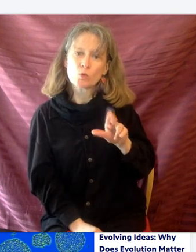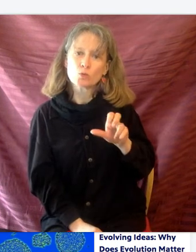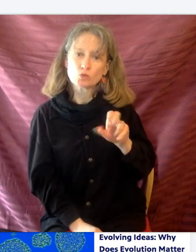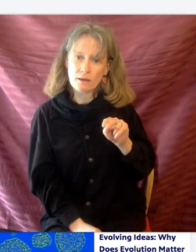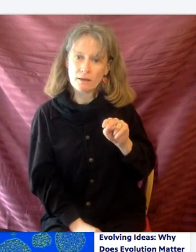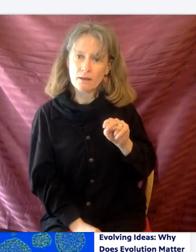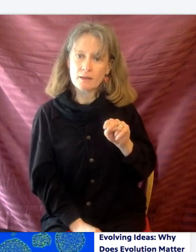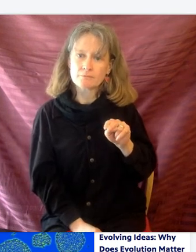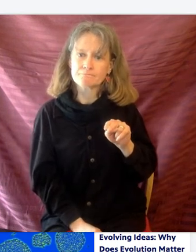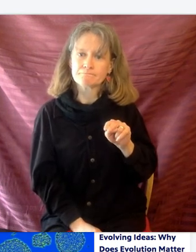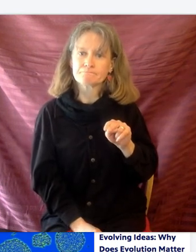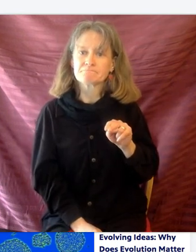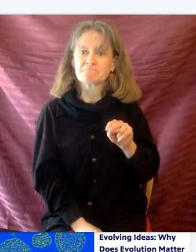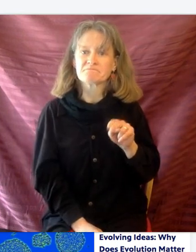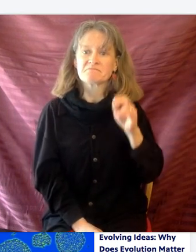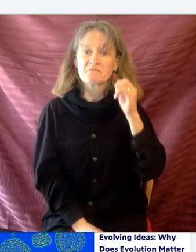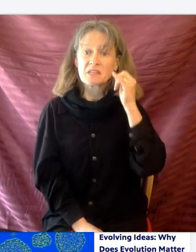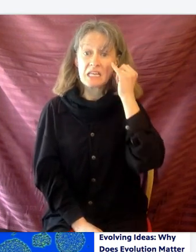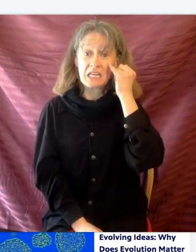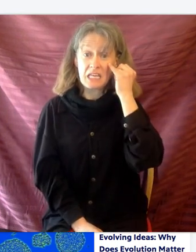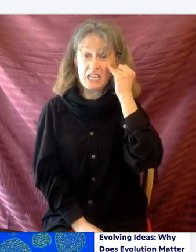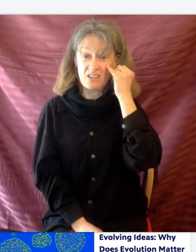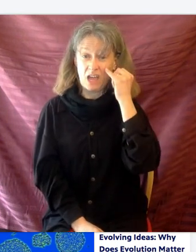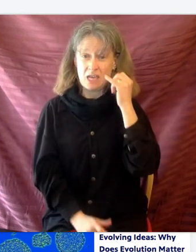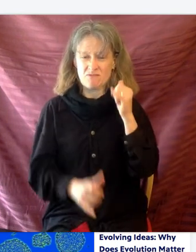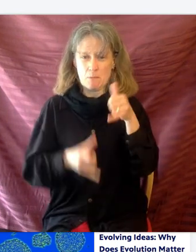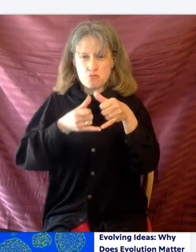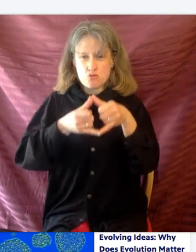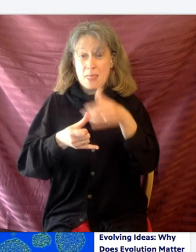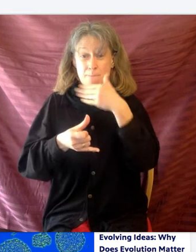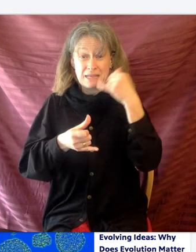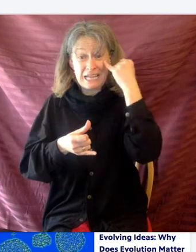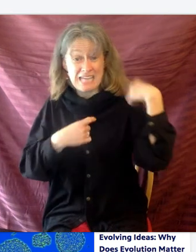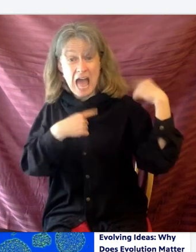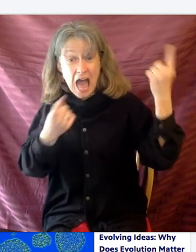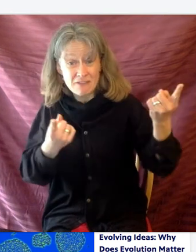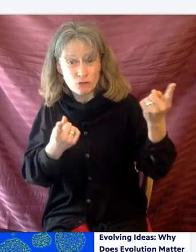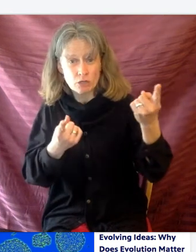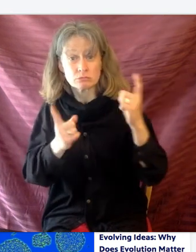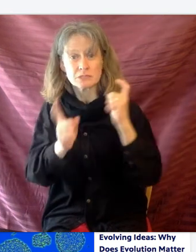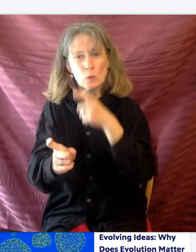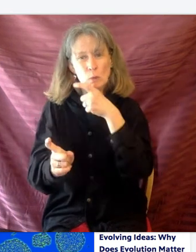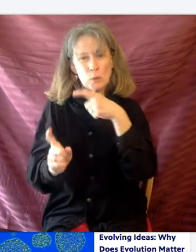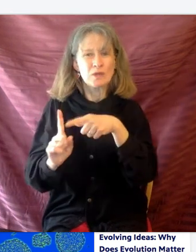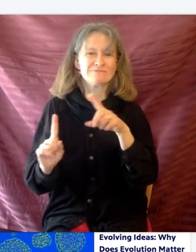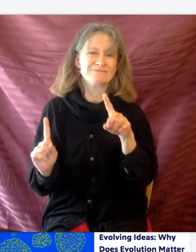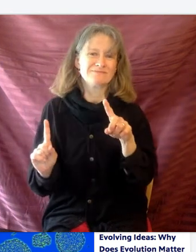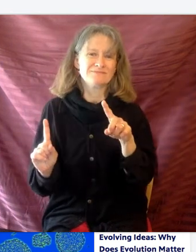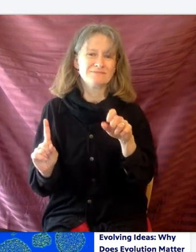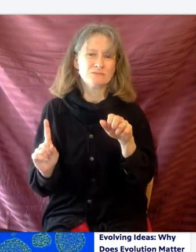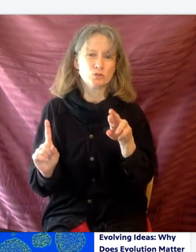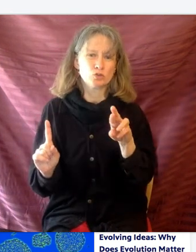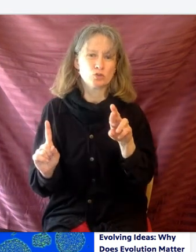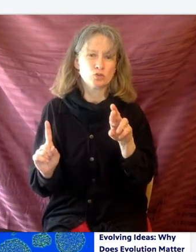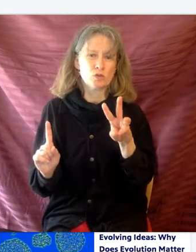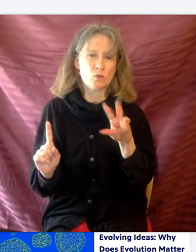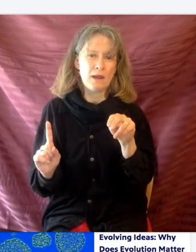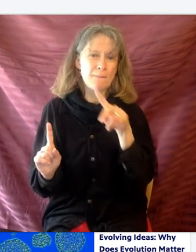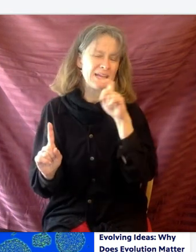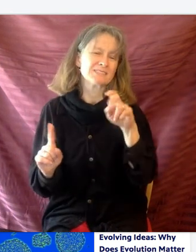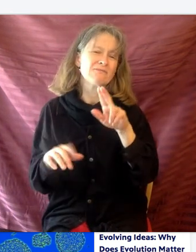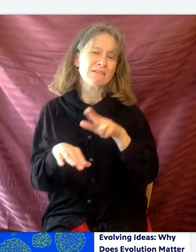If I were to give a prize for the single best idea anybody ever had, I'd give it to Darwin for the idea of natural selection. Ahead of